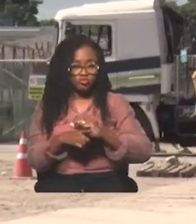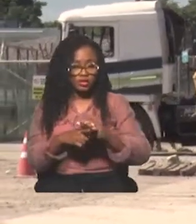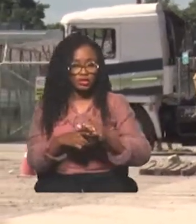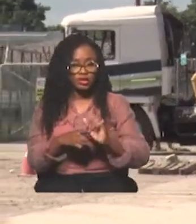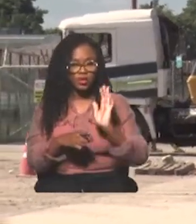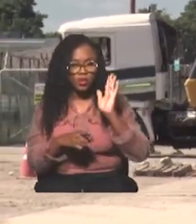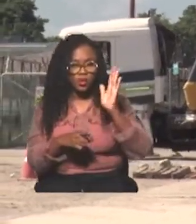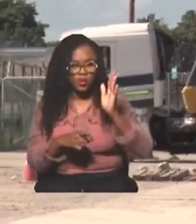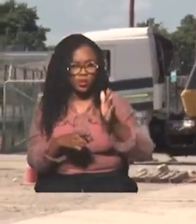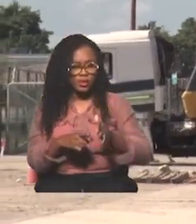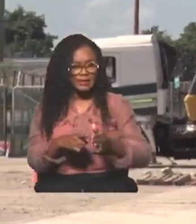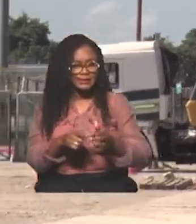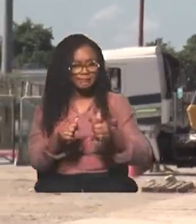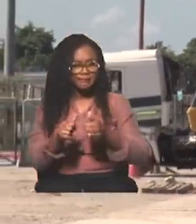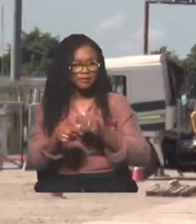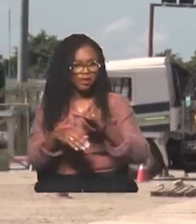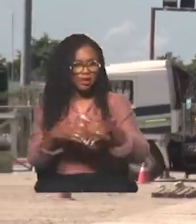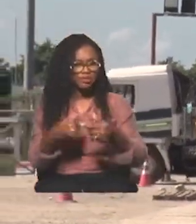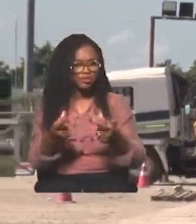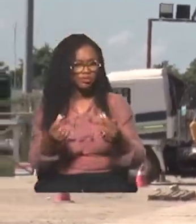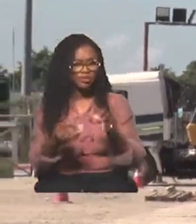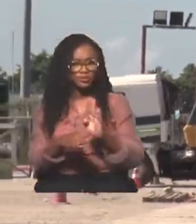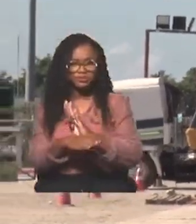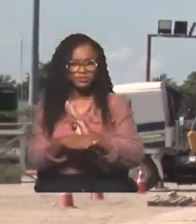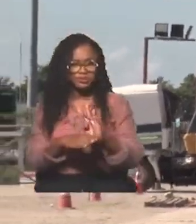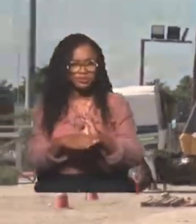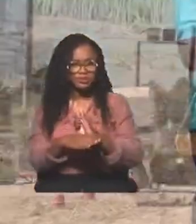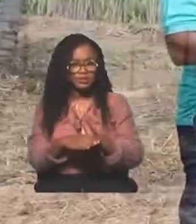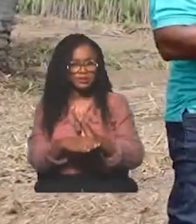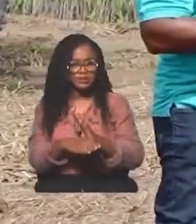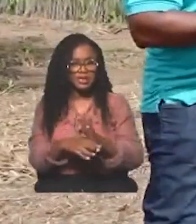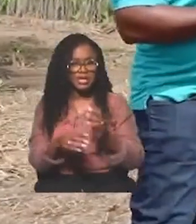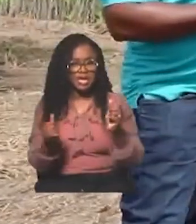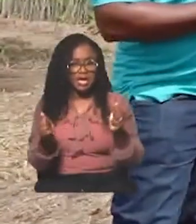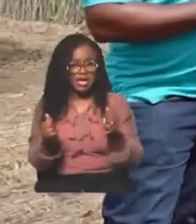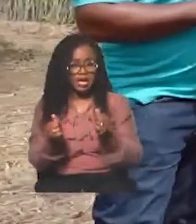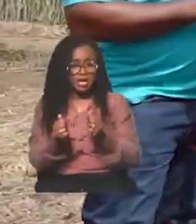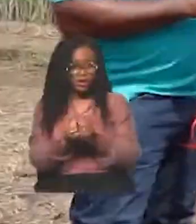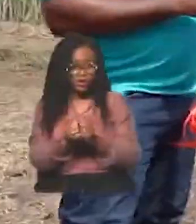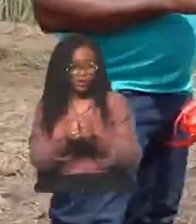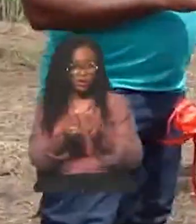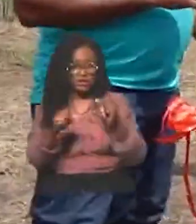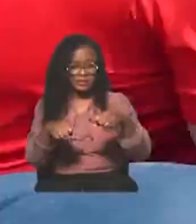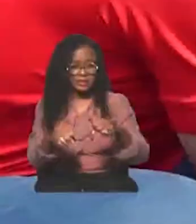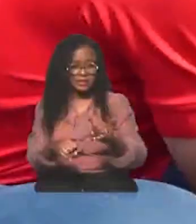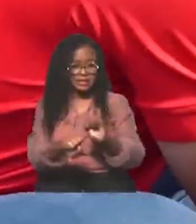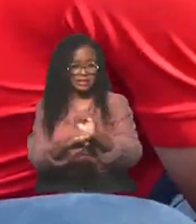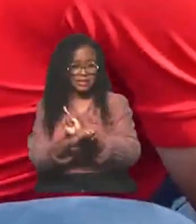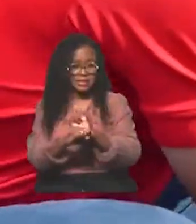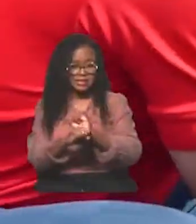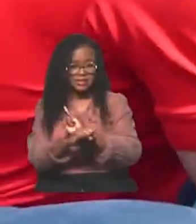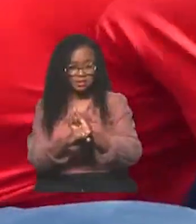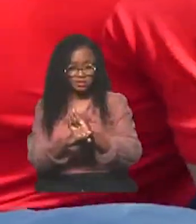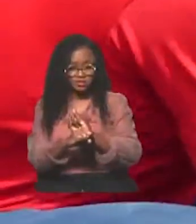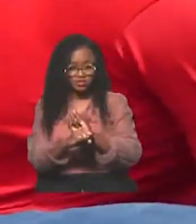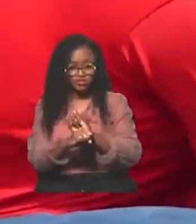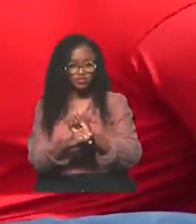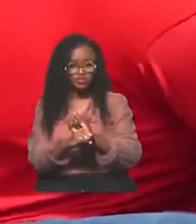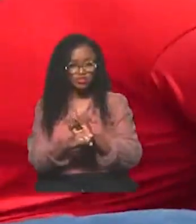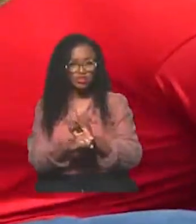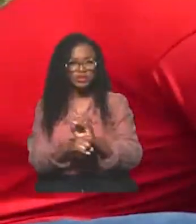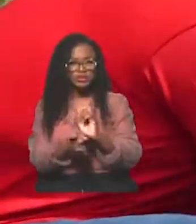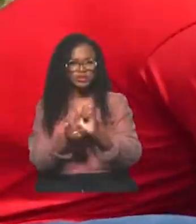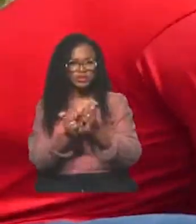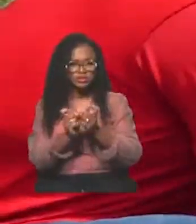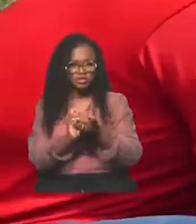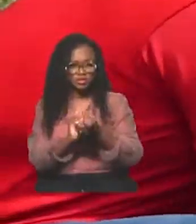become inherent in the way they do business. And with the marine industry being one of the biggest emitters of greenhouse gases,